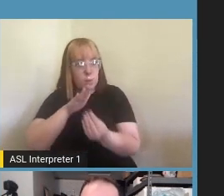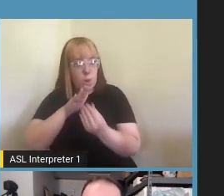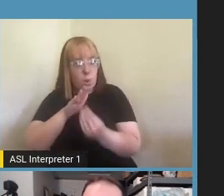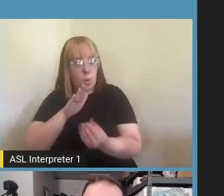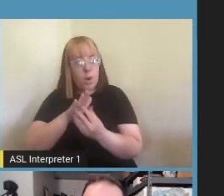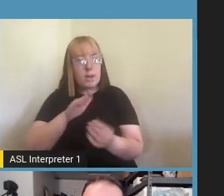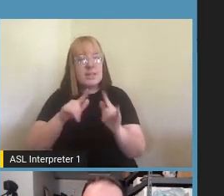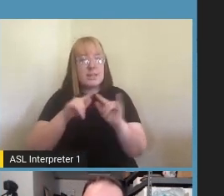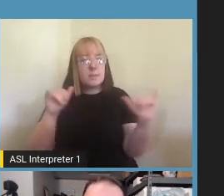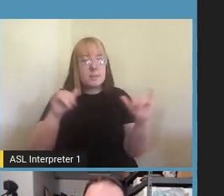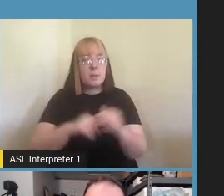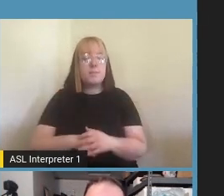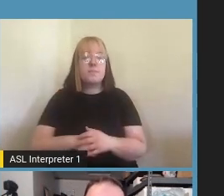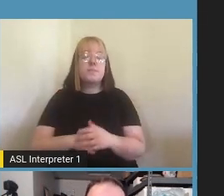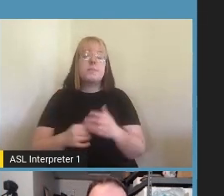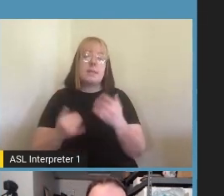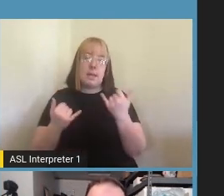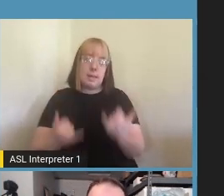And then lights,